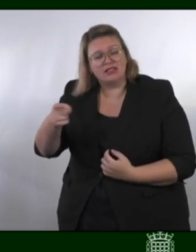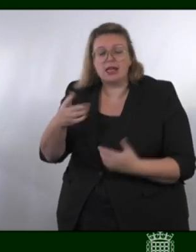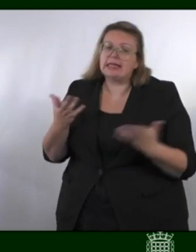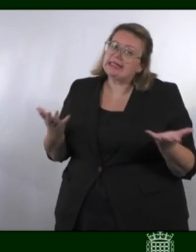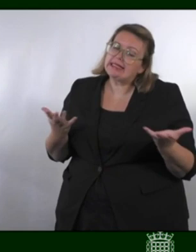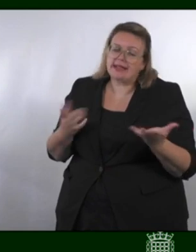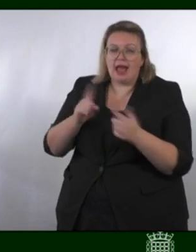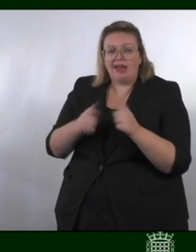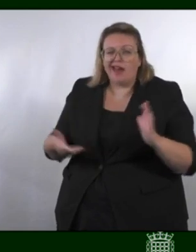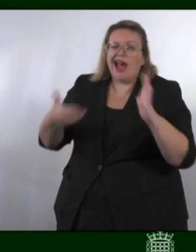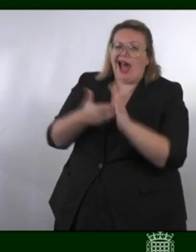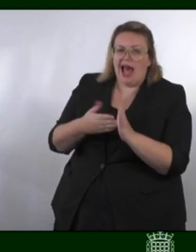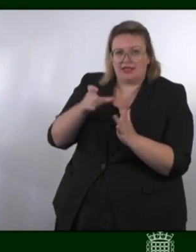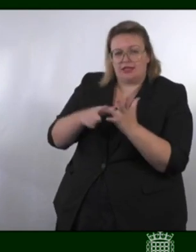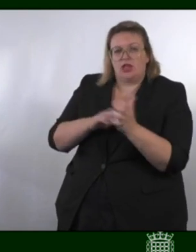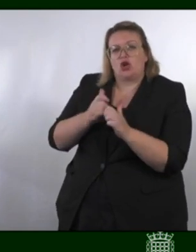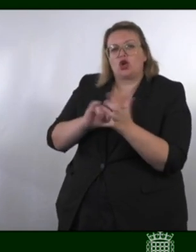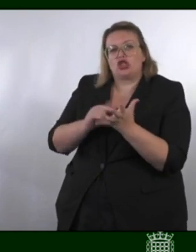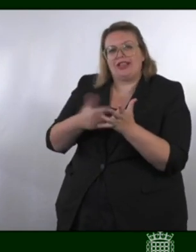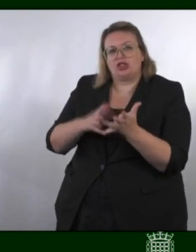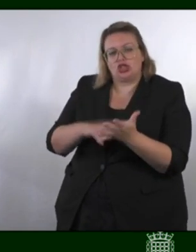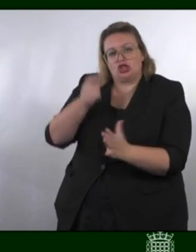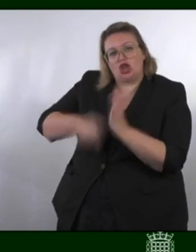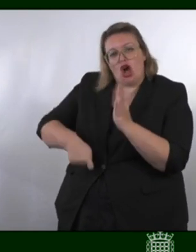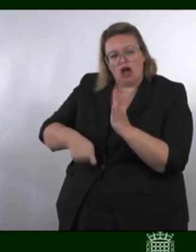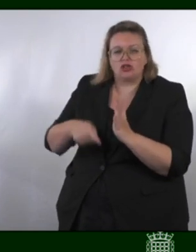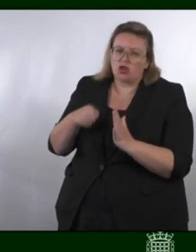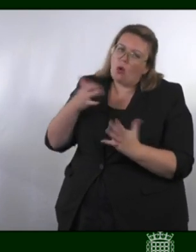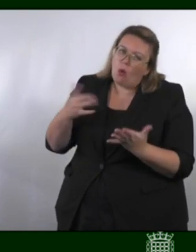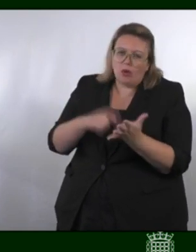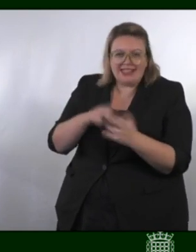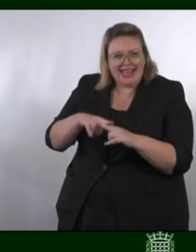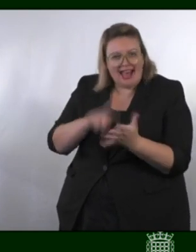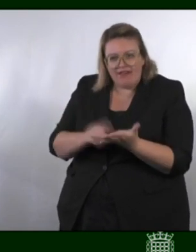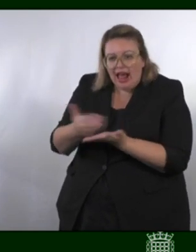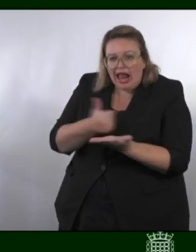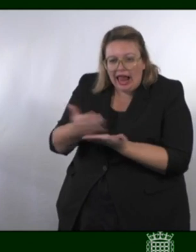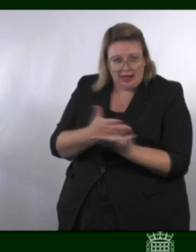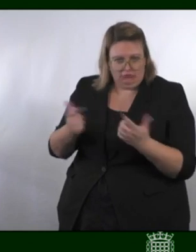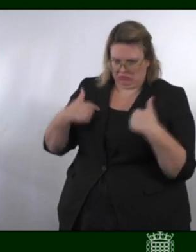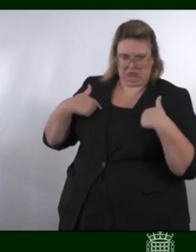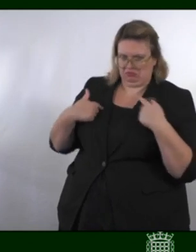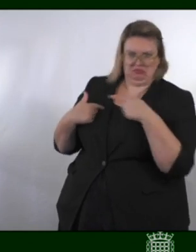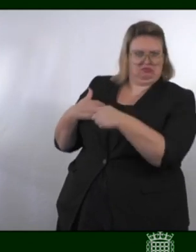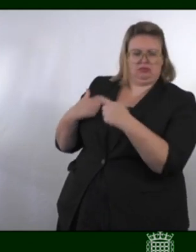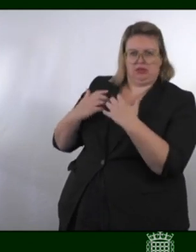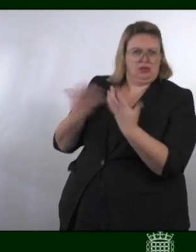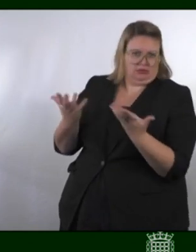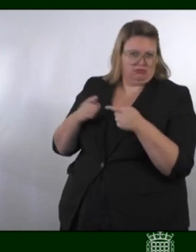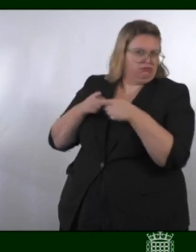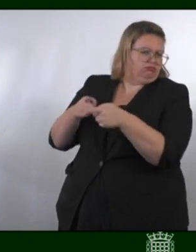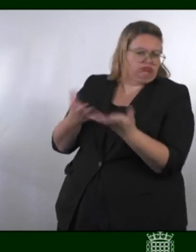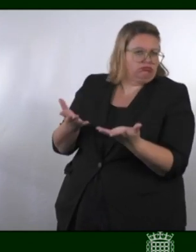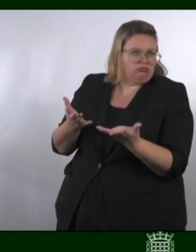congestion charge or any other measure taken to improve the finances of TfL are entirely the responsibility of the